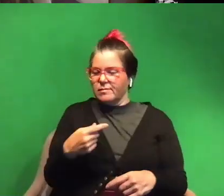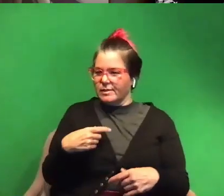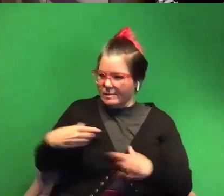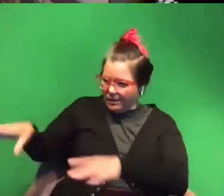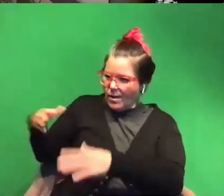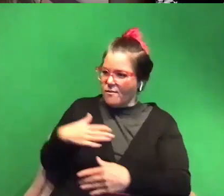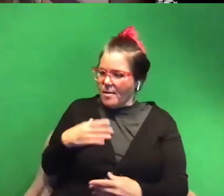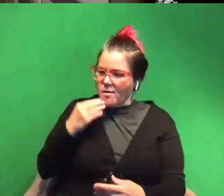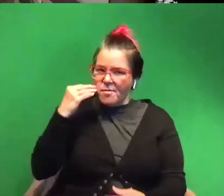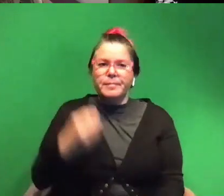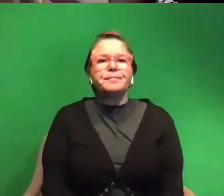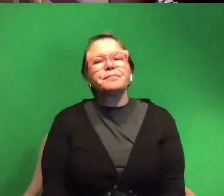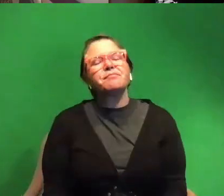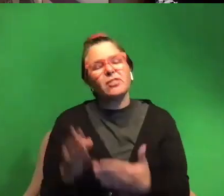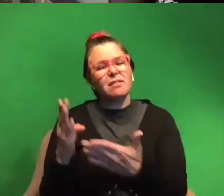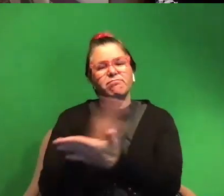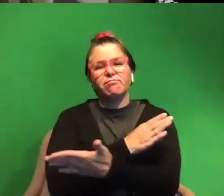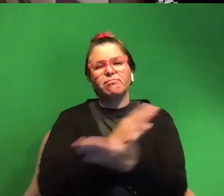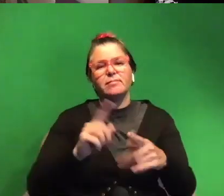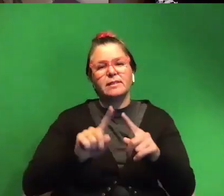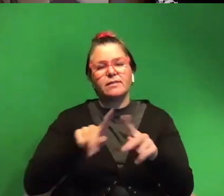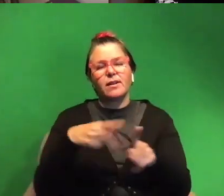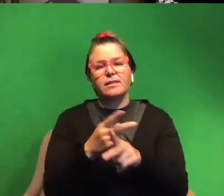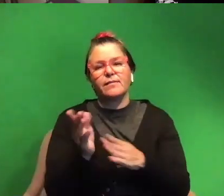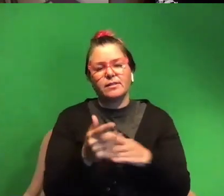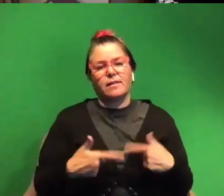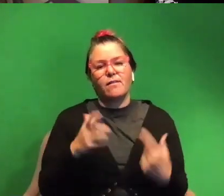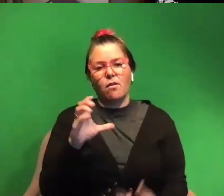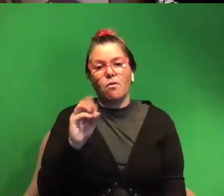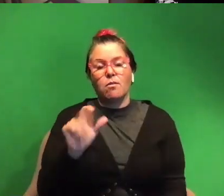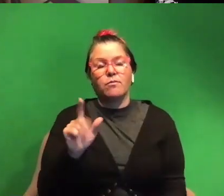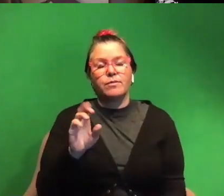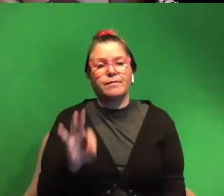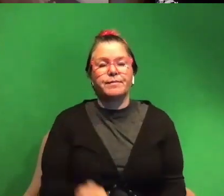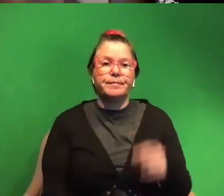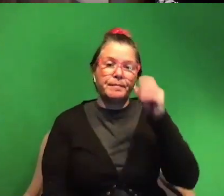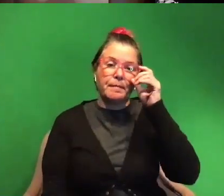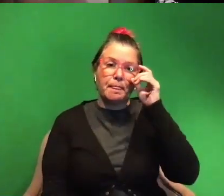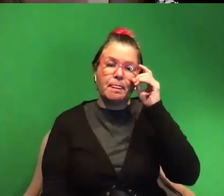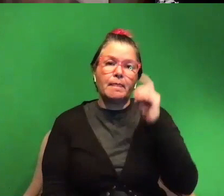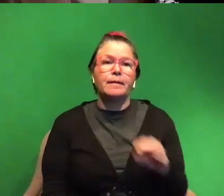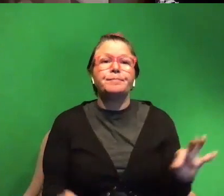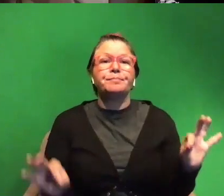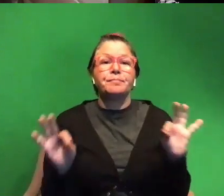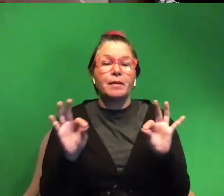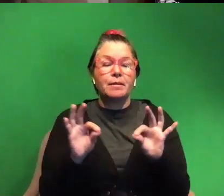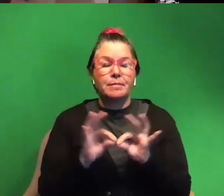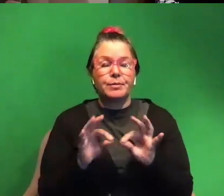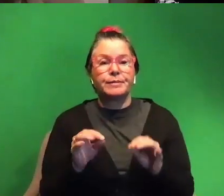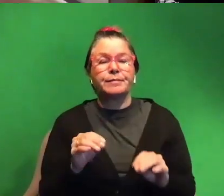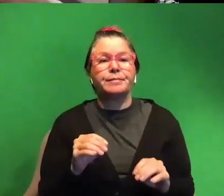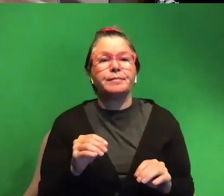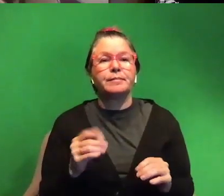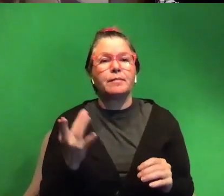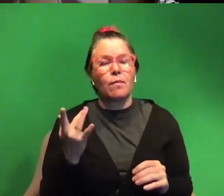territory. So there's a wide variety of fish that live on a coral reef. And they're all important to be there because they fill